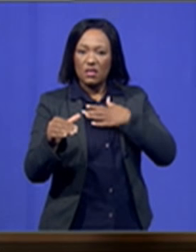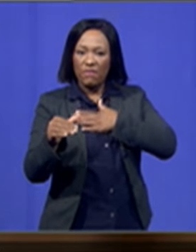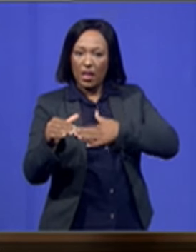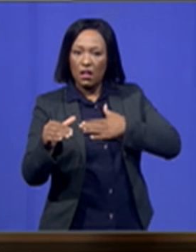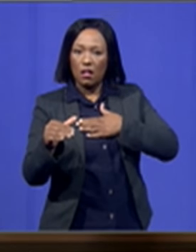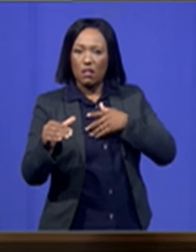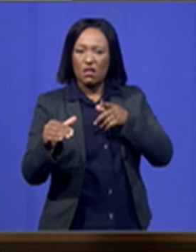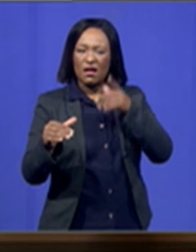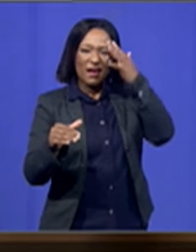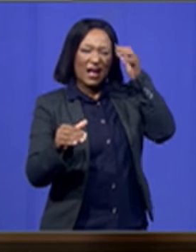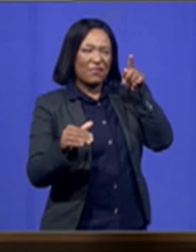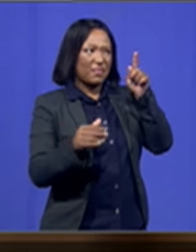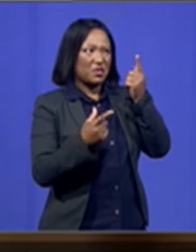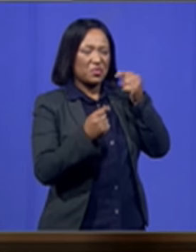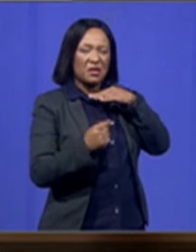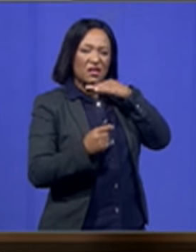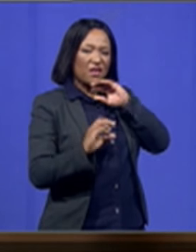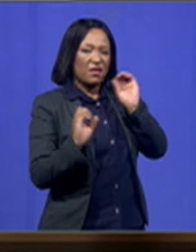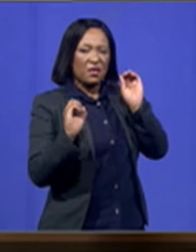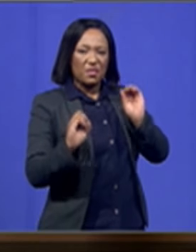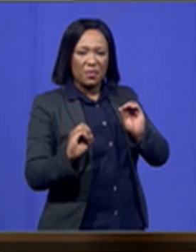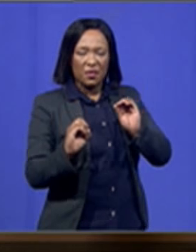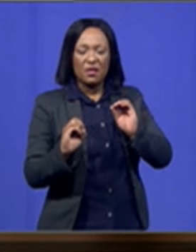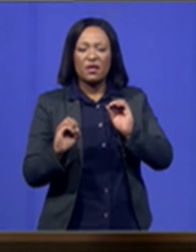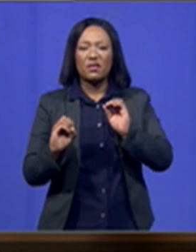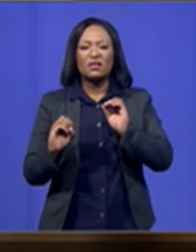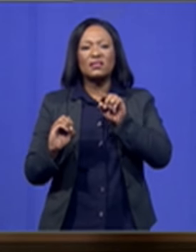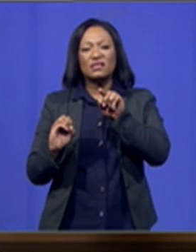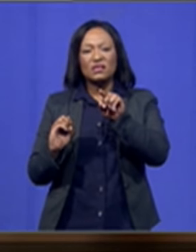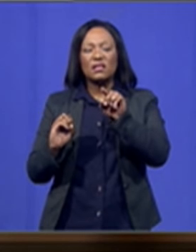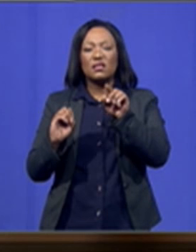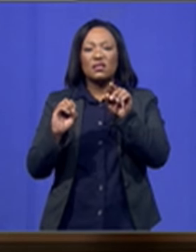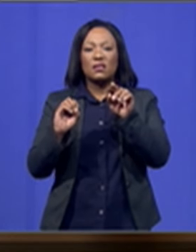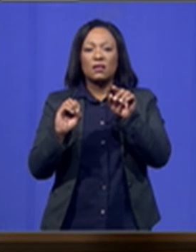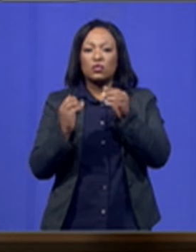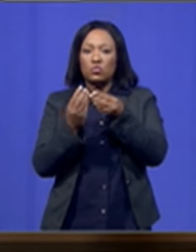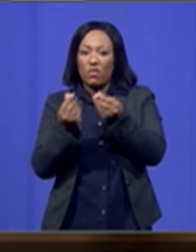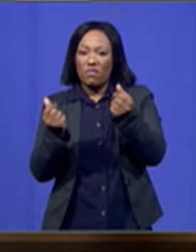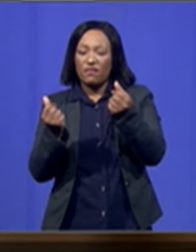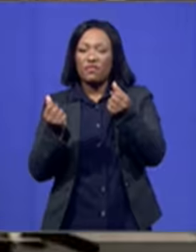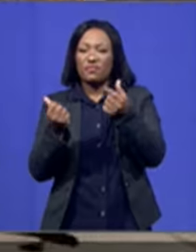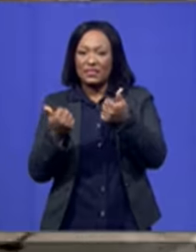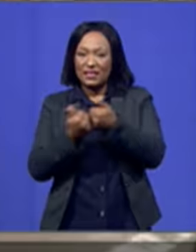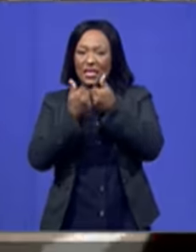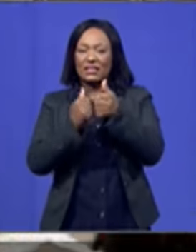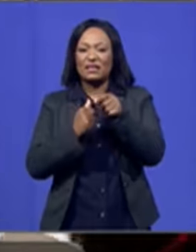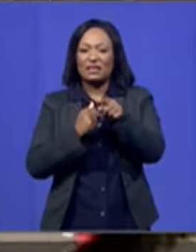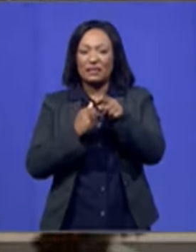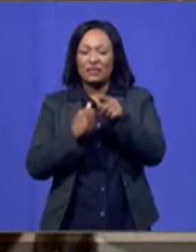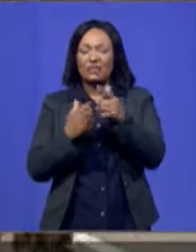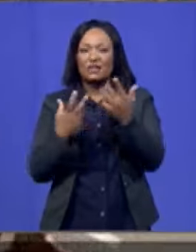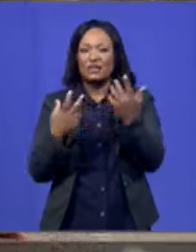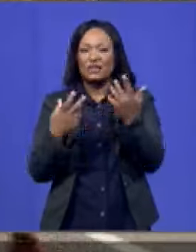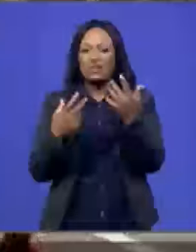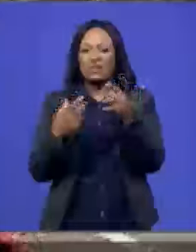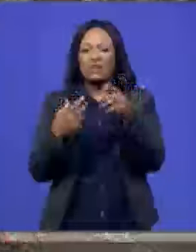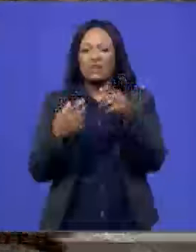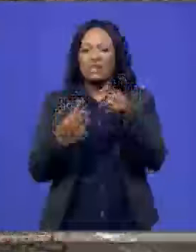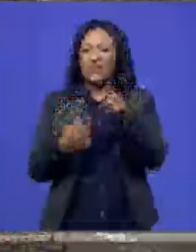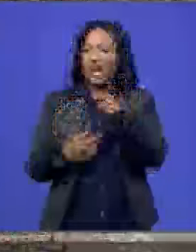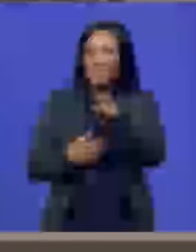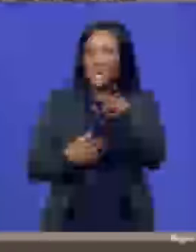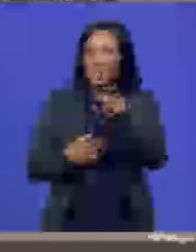enough on the ground to deal with the challenges. Similarly, they do